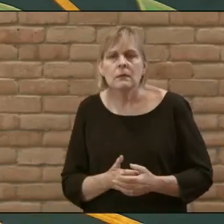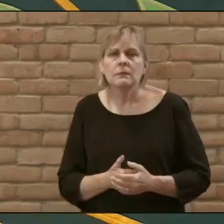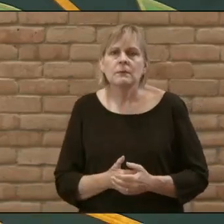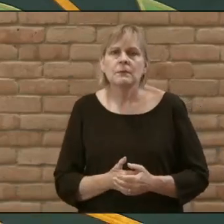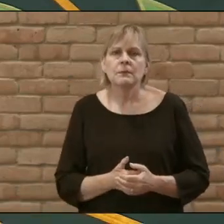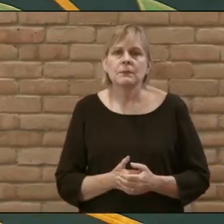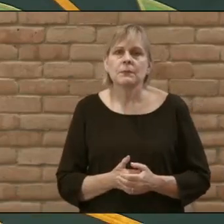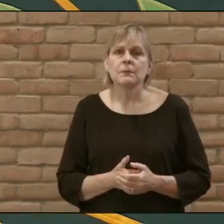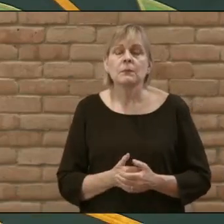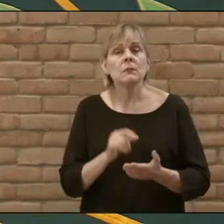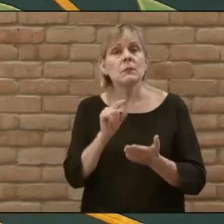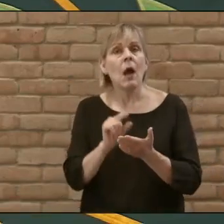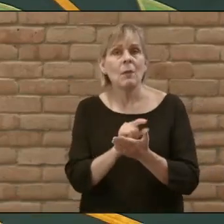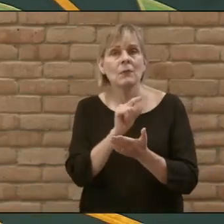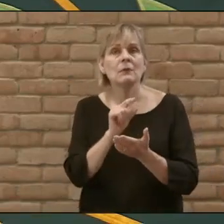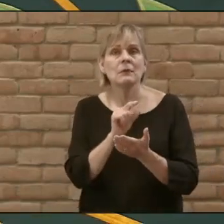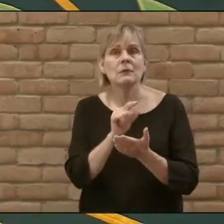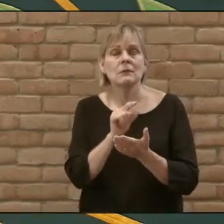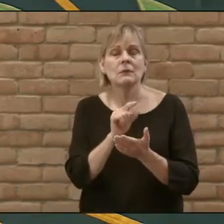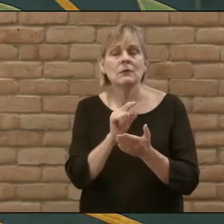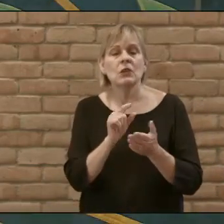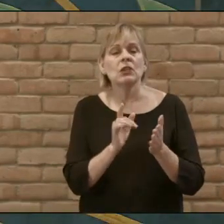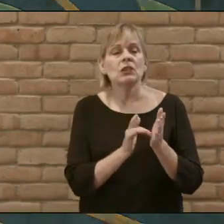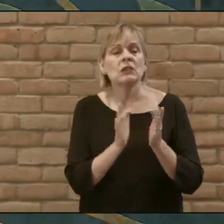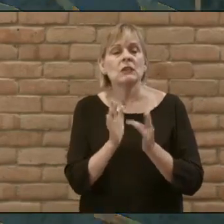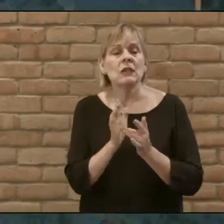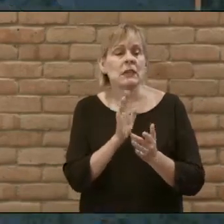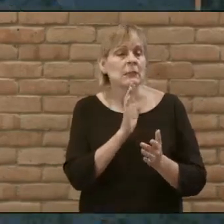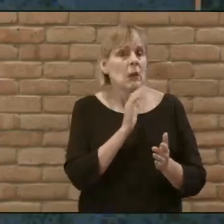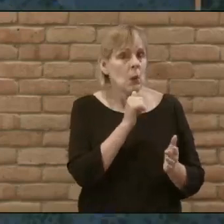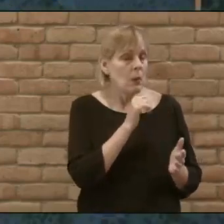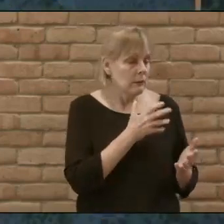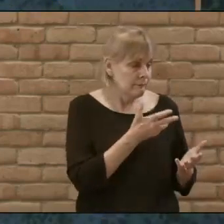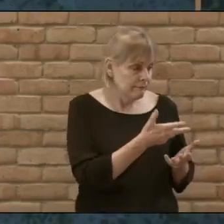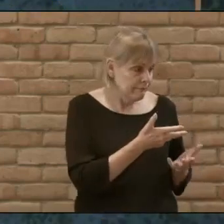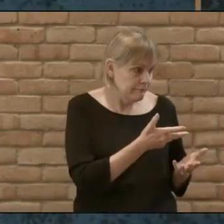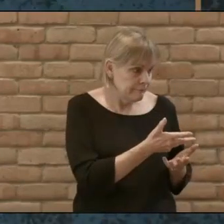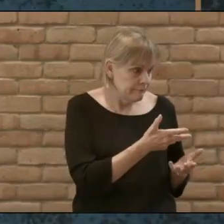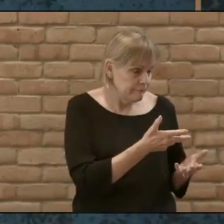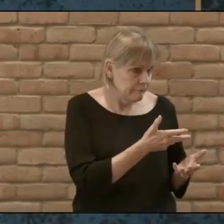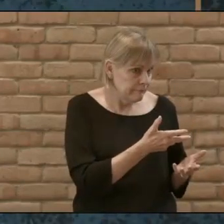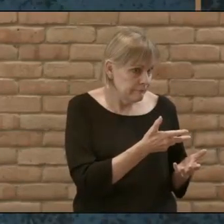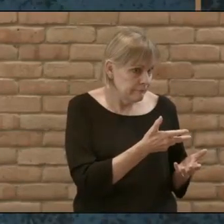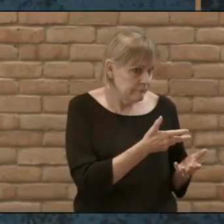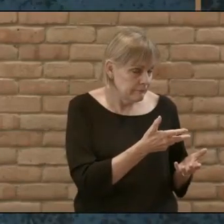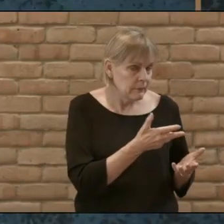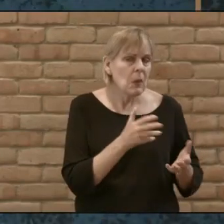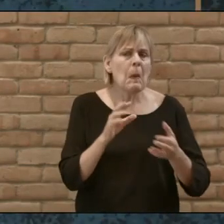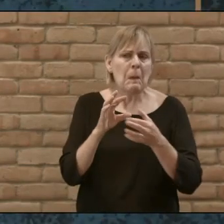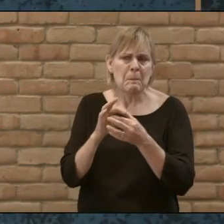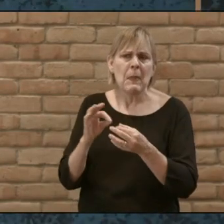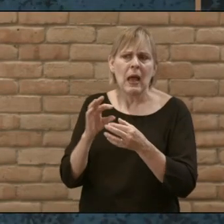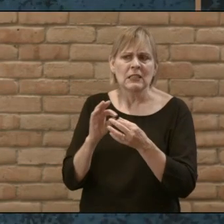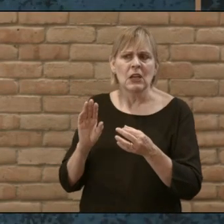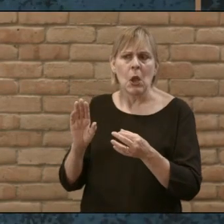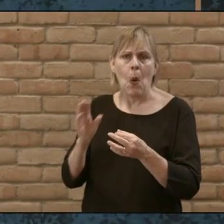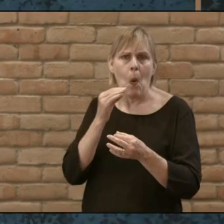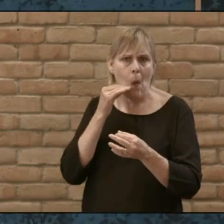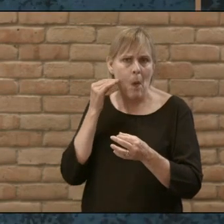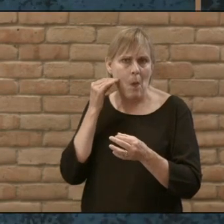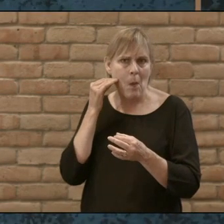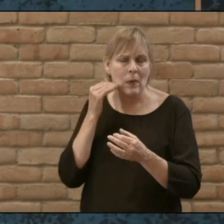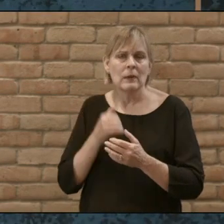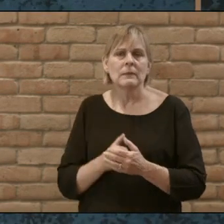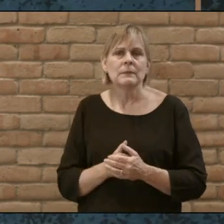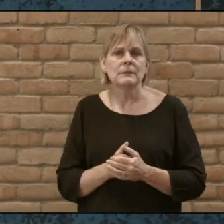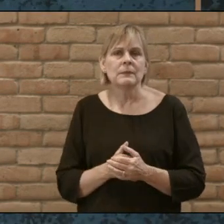and the gospel account says while Jesus was still speaking to the woman messengers arrived from the home of Jairus the leader of the synagogue